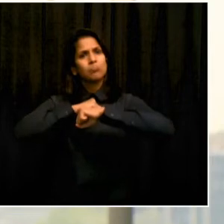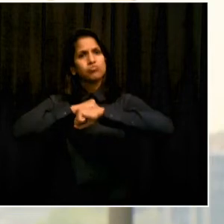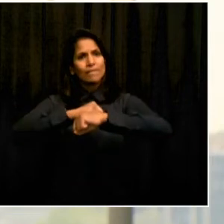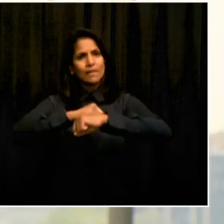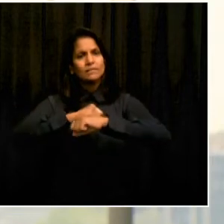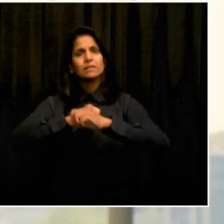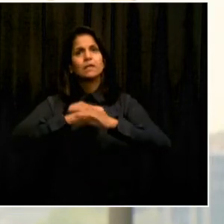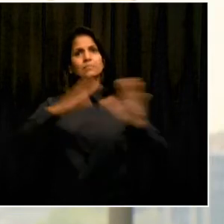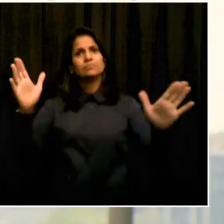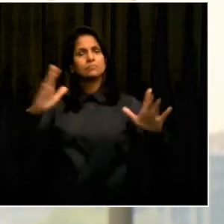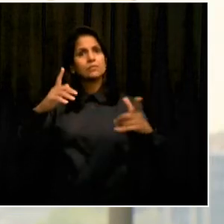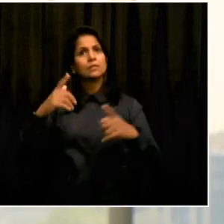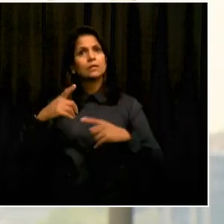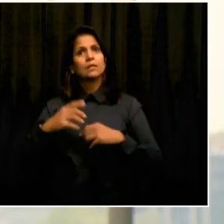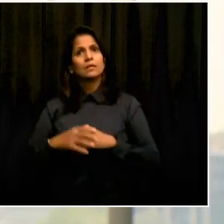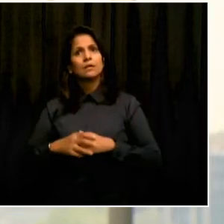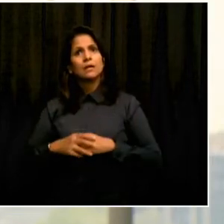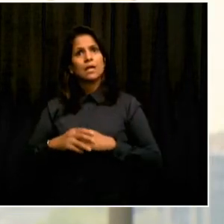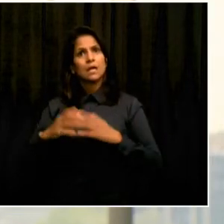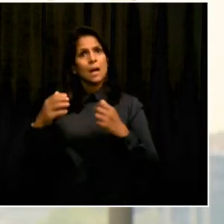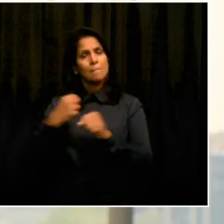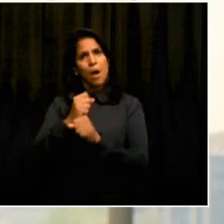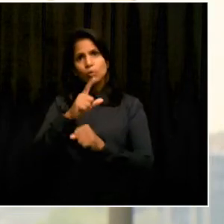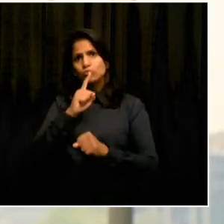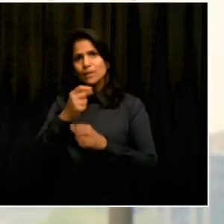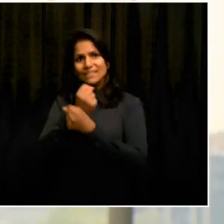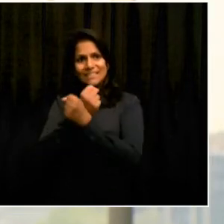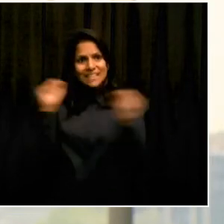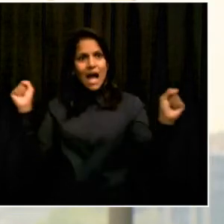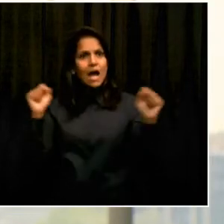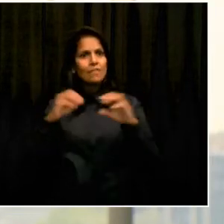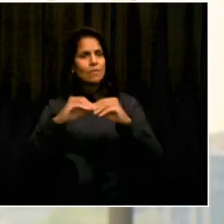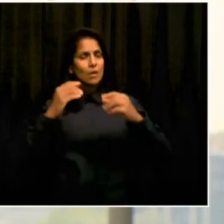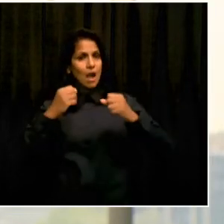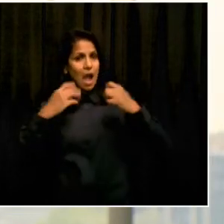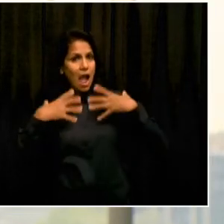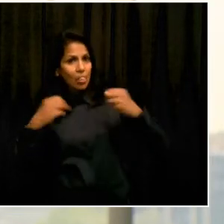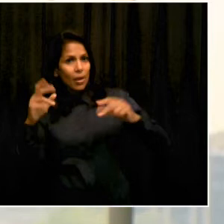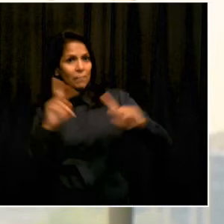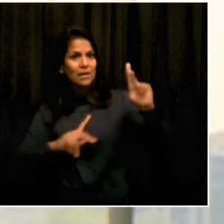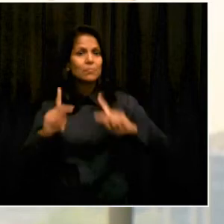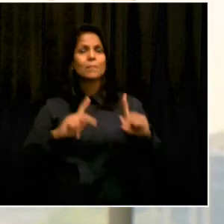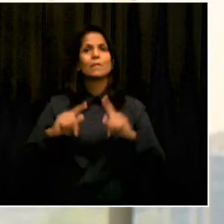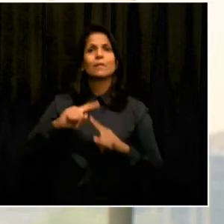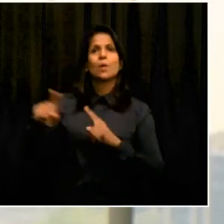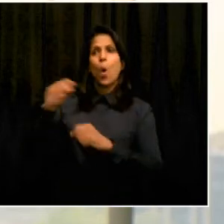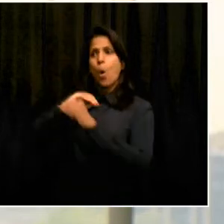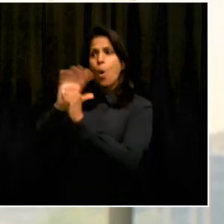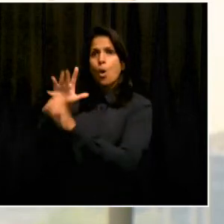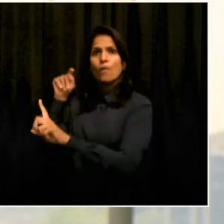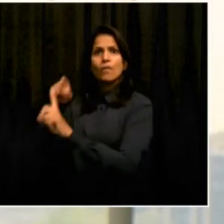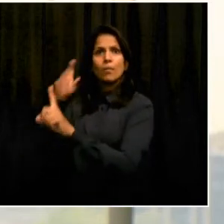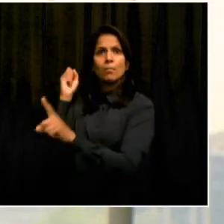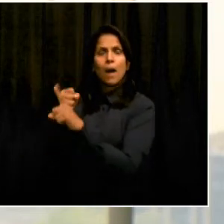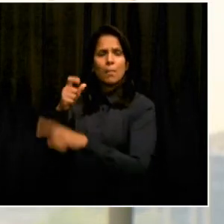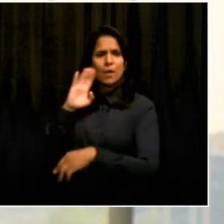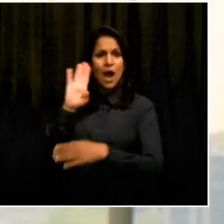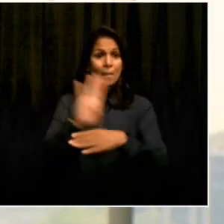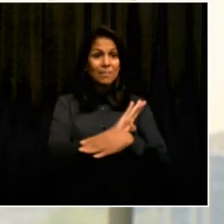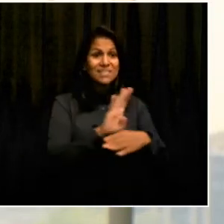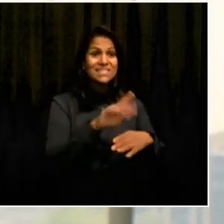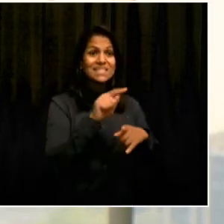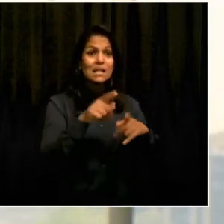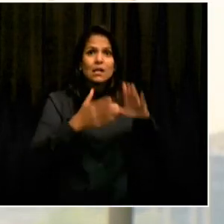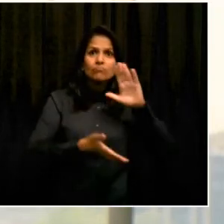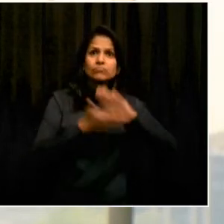do, which would be direct support financially. We can't do that. That's beyond our reach. What we can do is try and bring back the